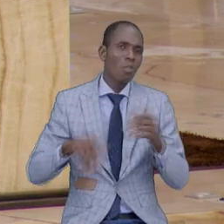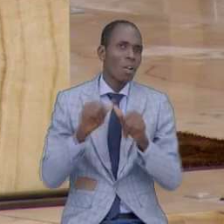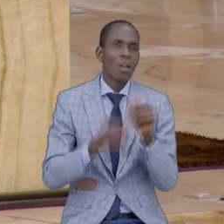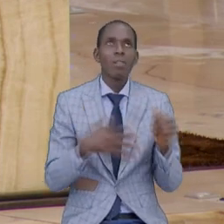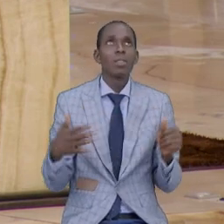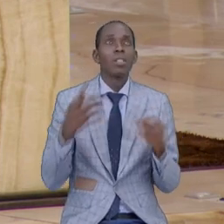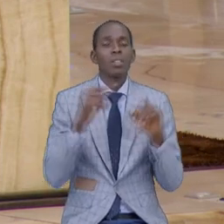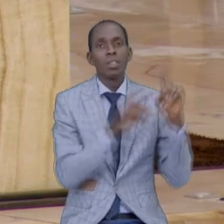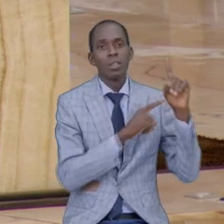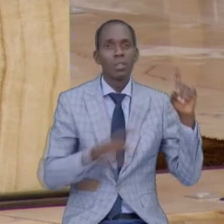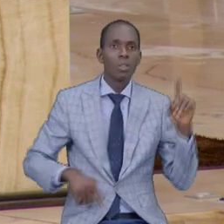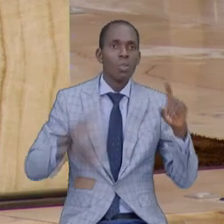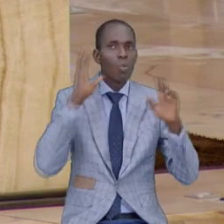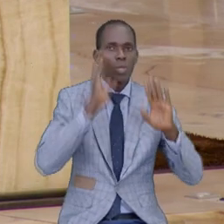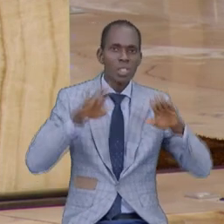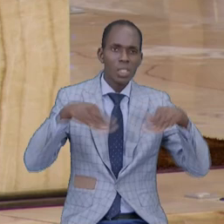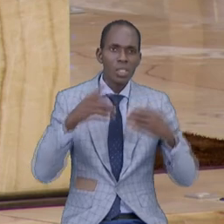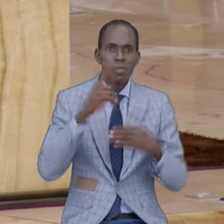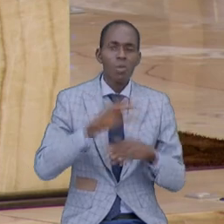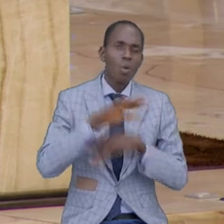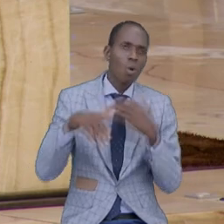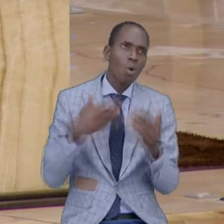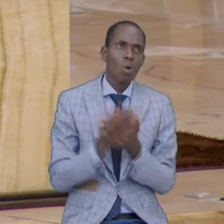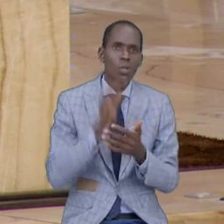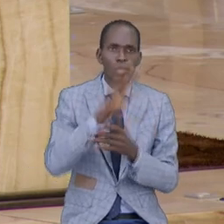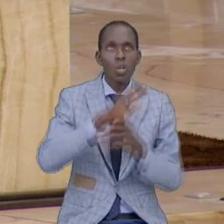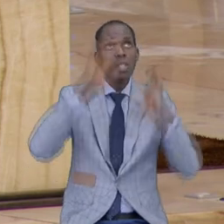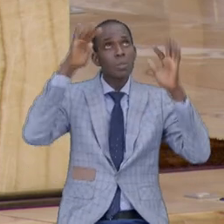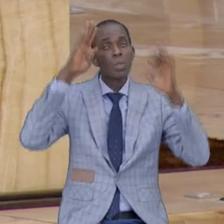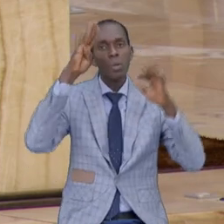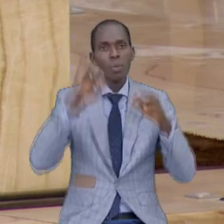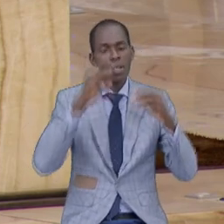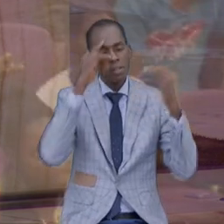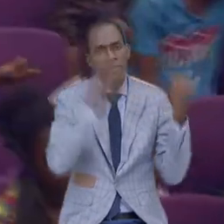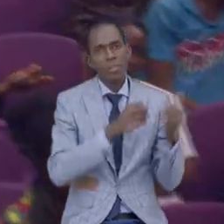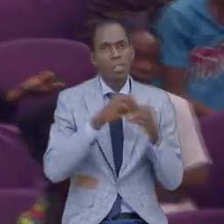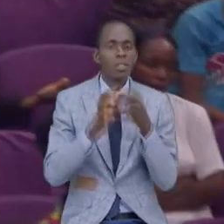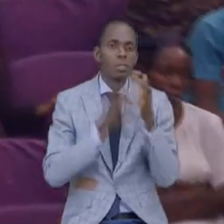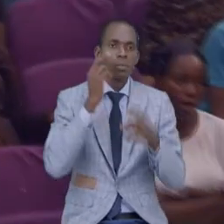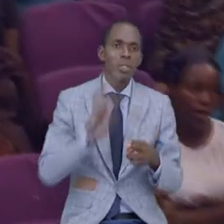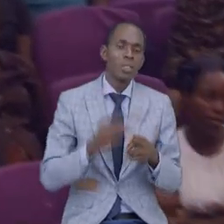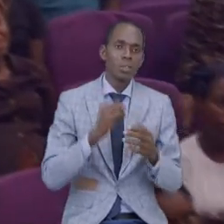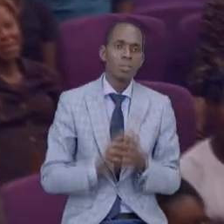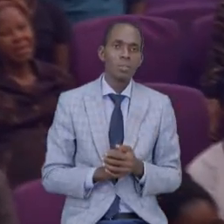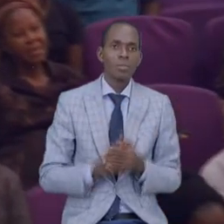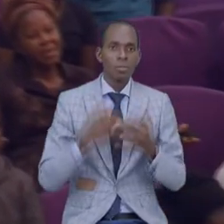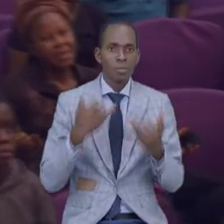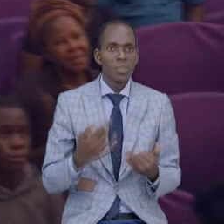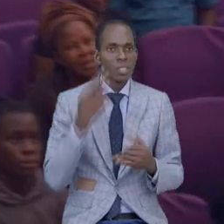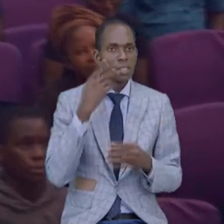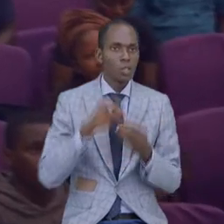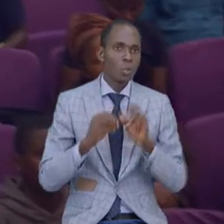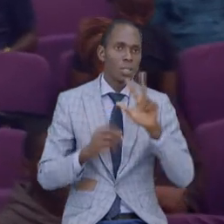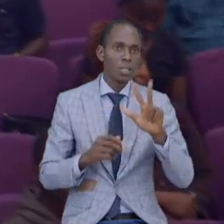The Lord will give you all your expectation by faith in Jesus' name. Let's look at number three